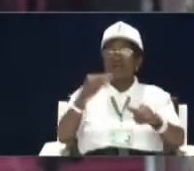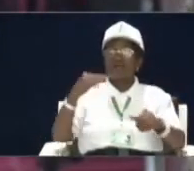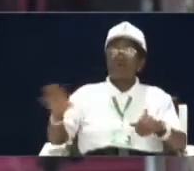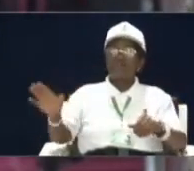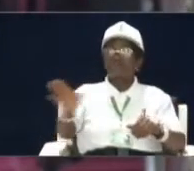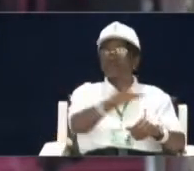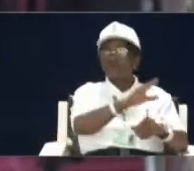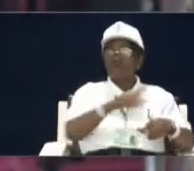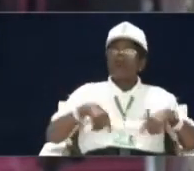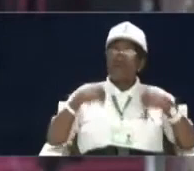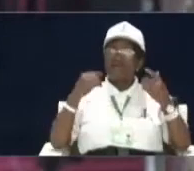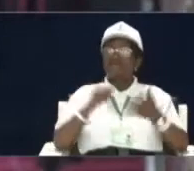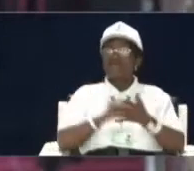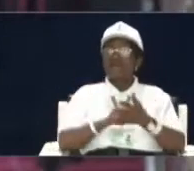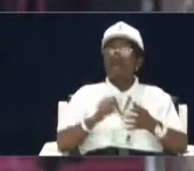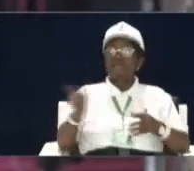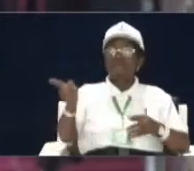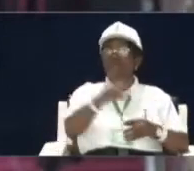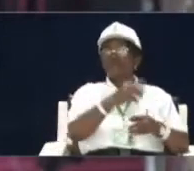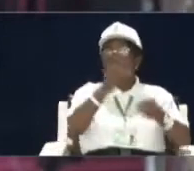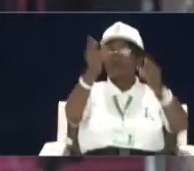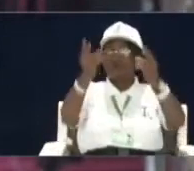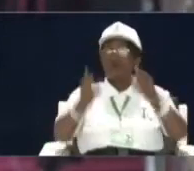Oh, thank you, Father.